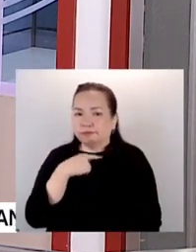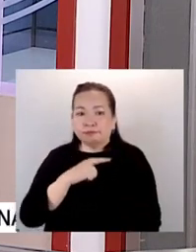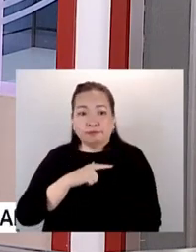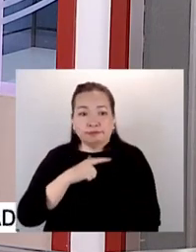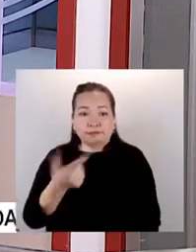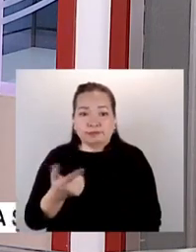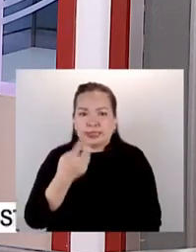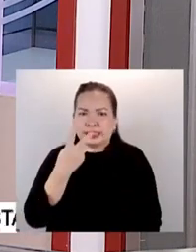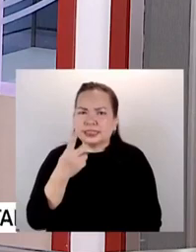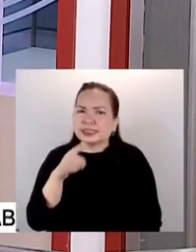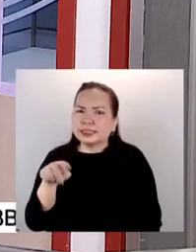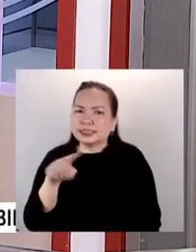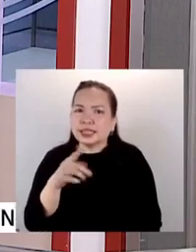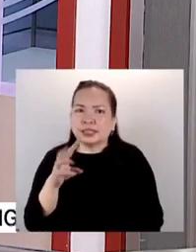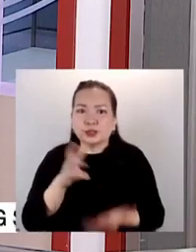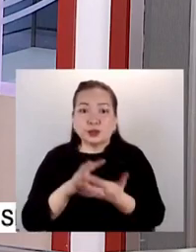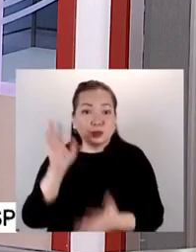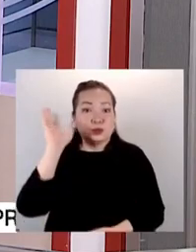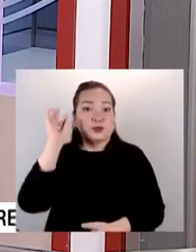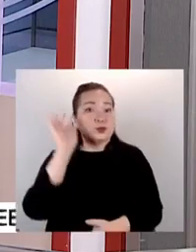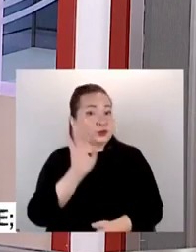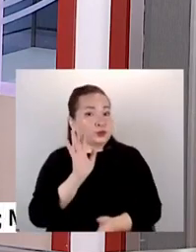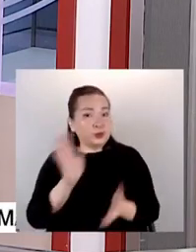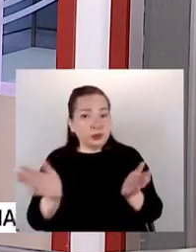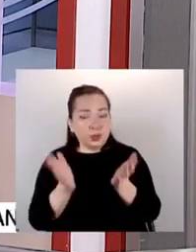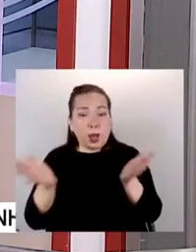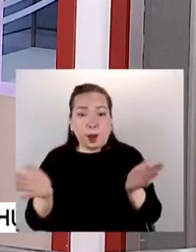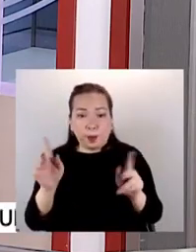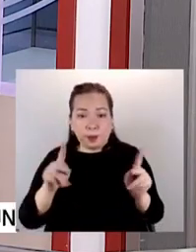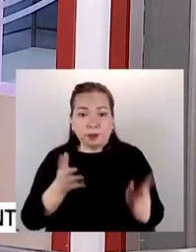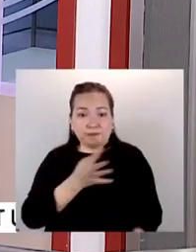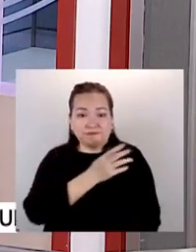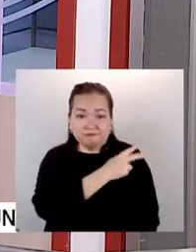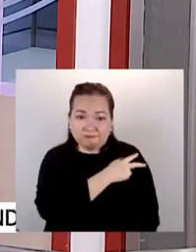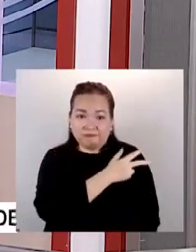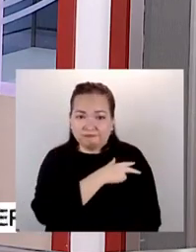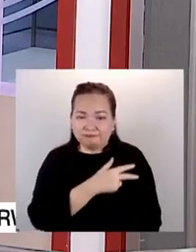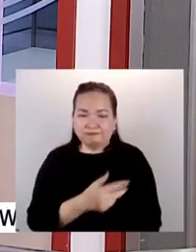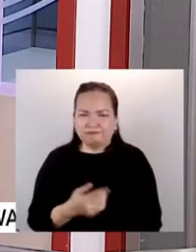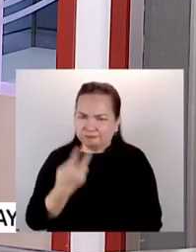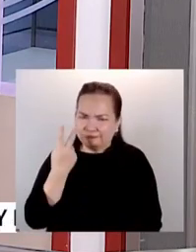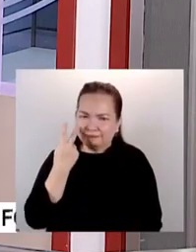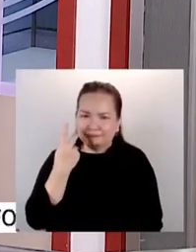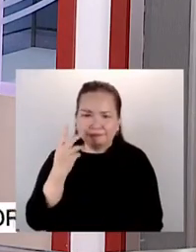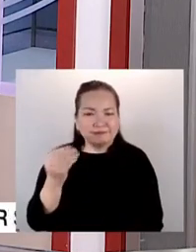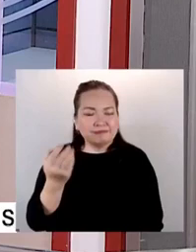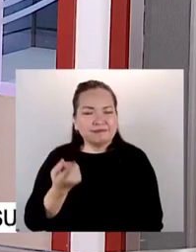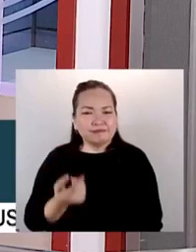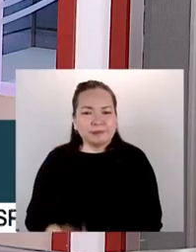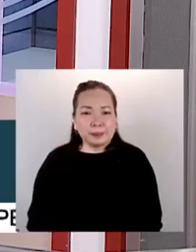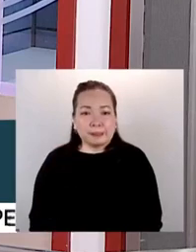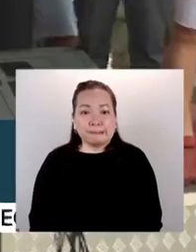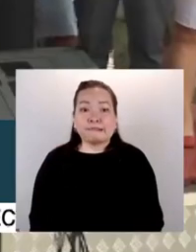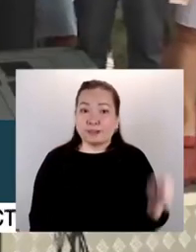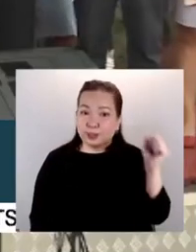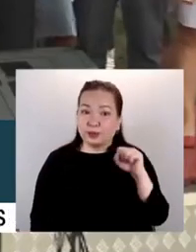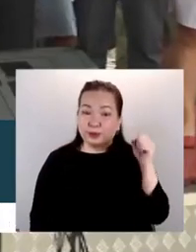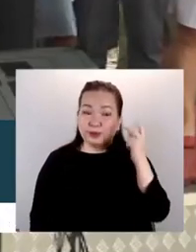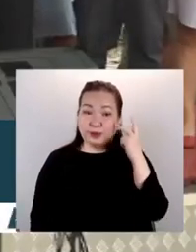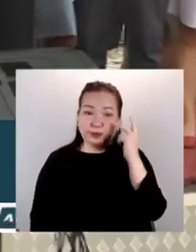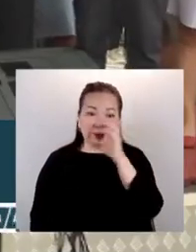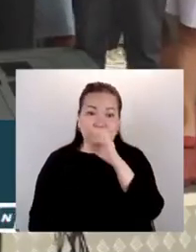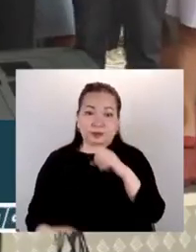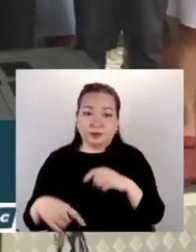more on the city's unique way of encouraging vaccinations. Dennis, tell us more about it. Yes, Carmina, with the goal to